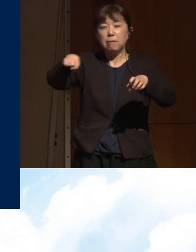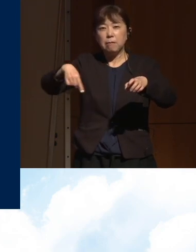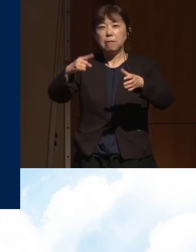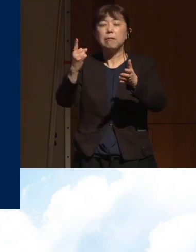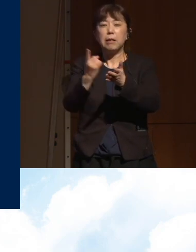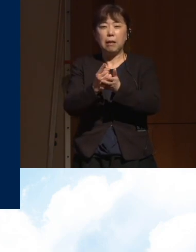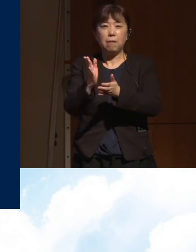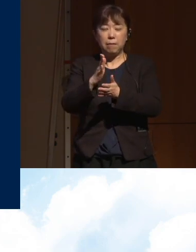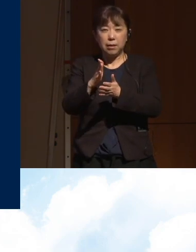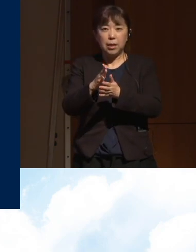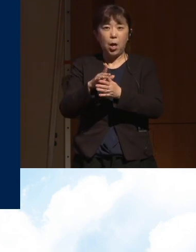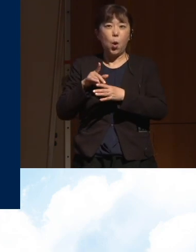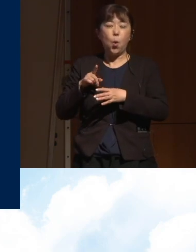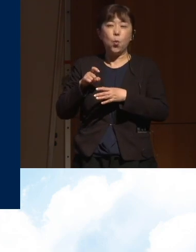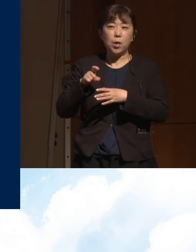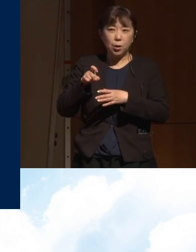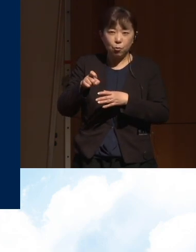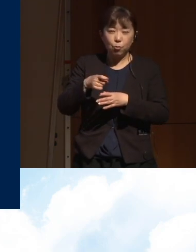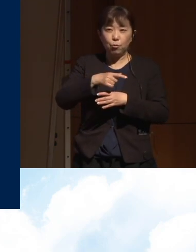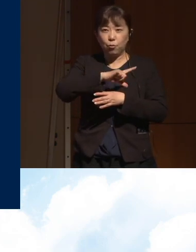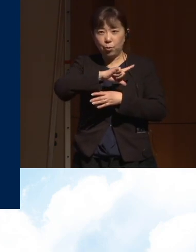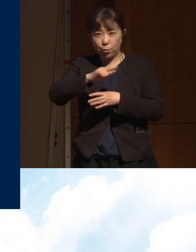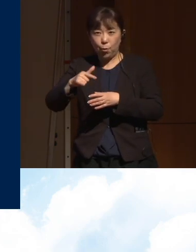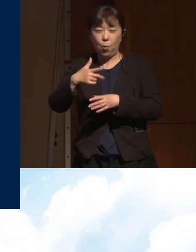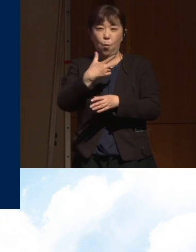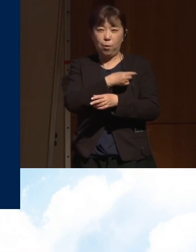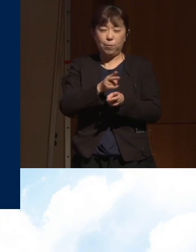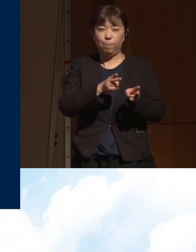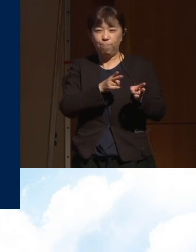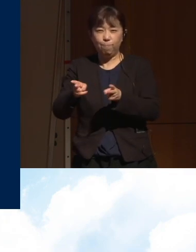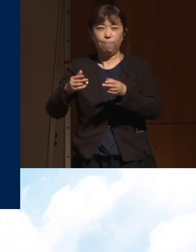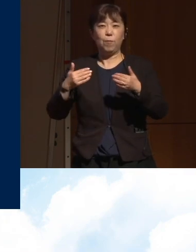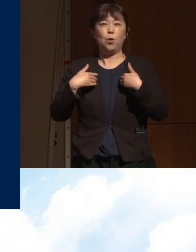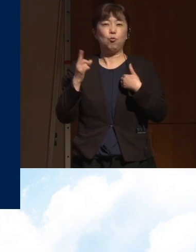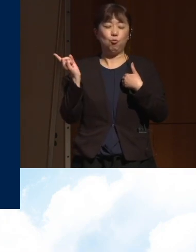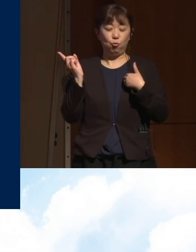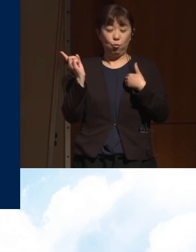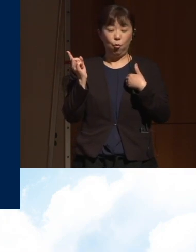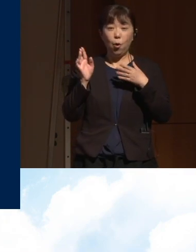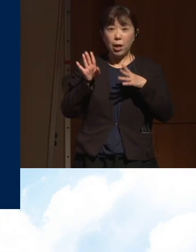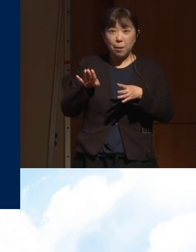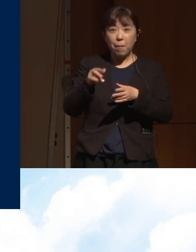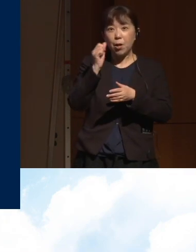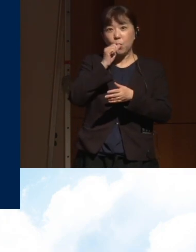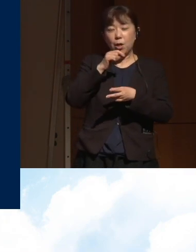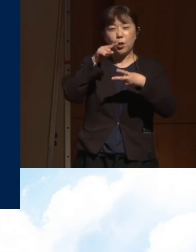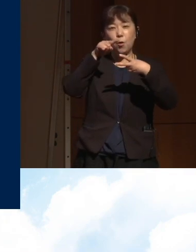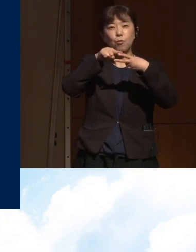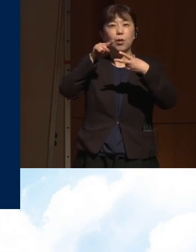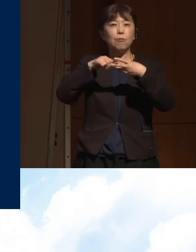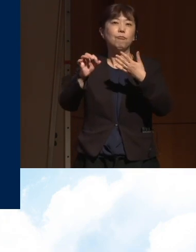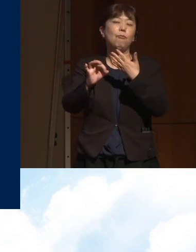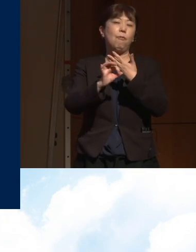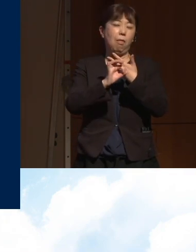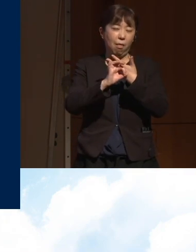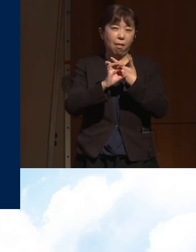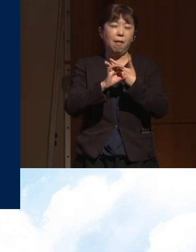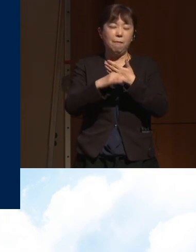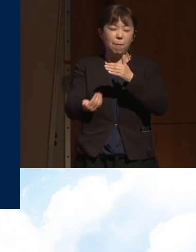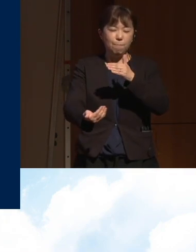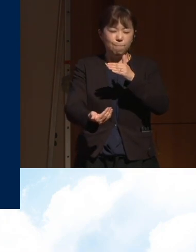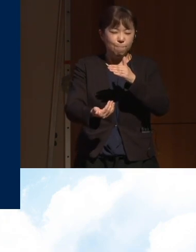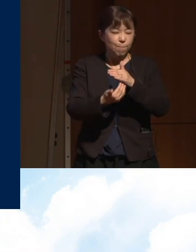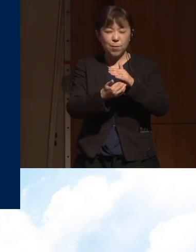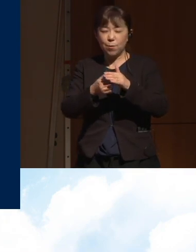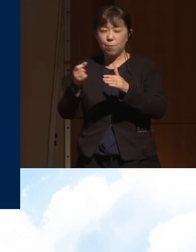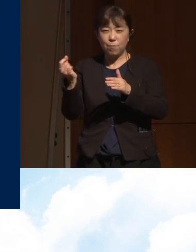needs to be covered. And in both of those instances, that will happen fastest and most effectively if we